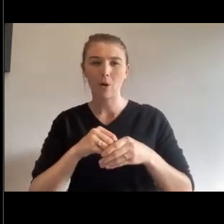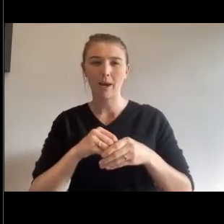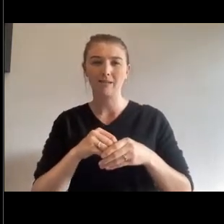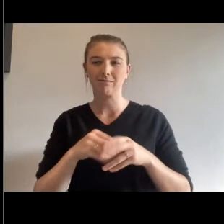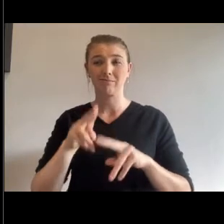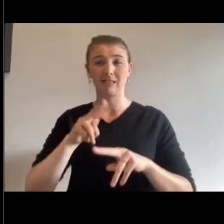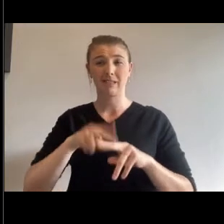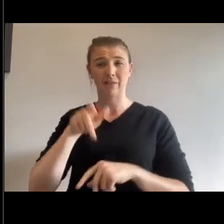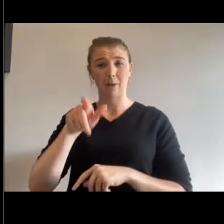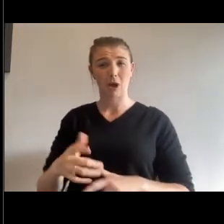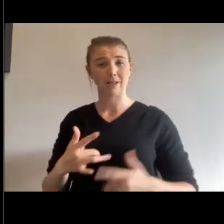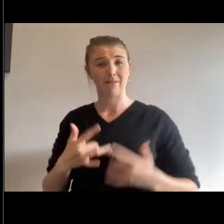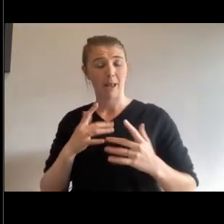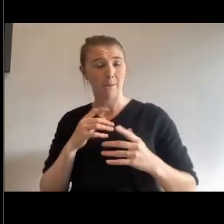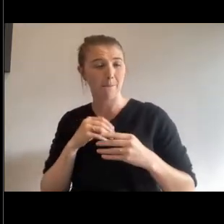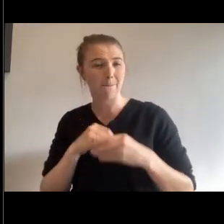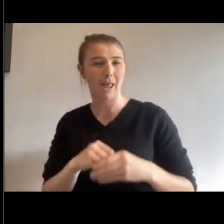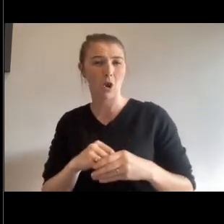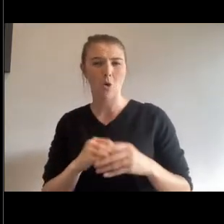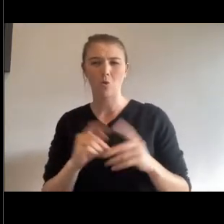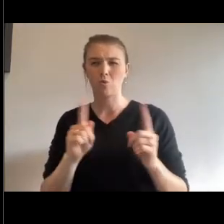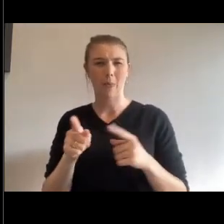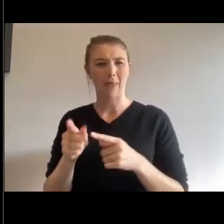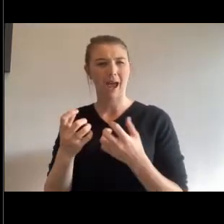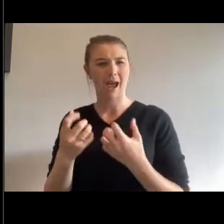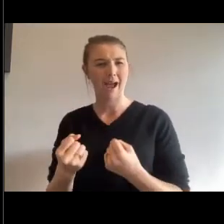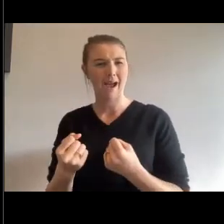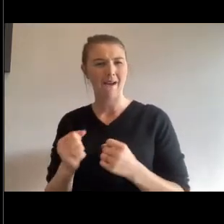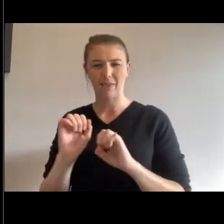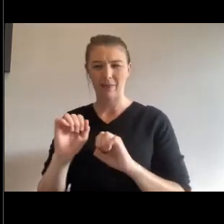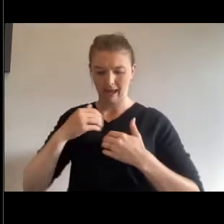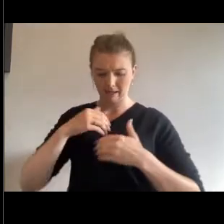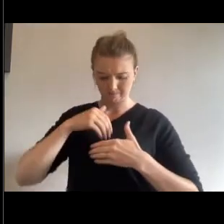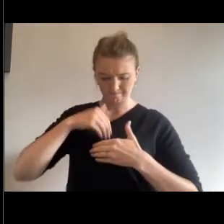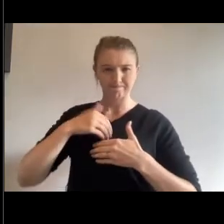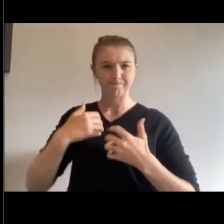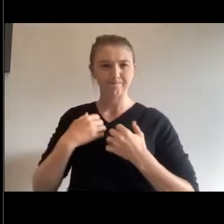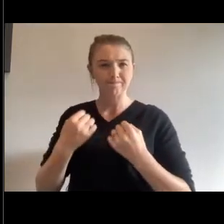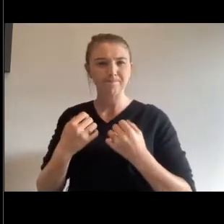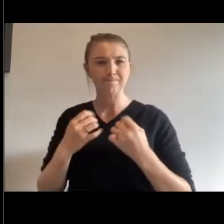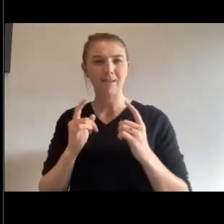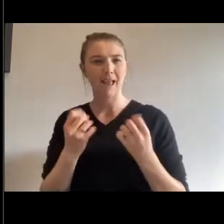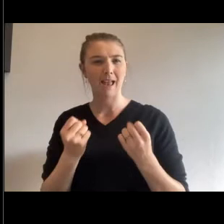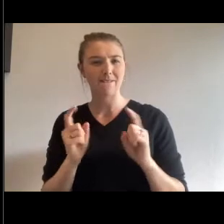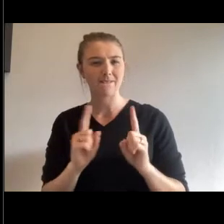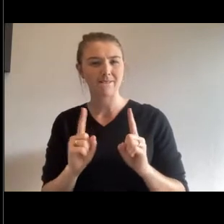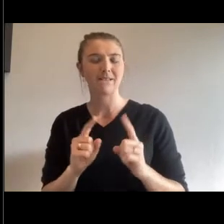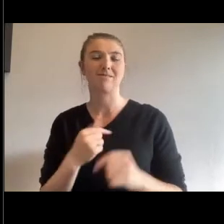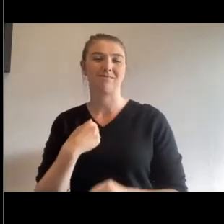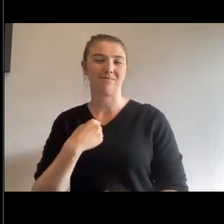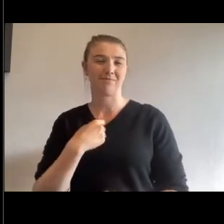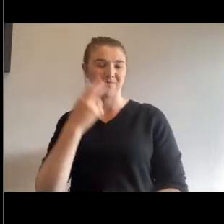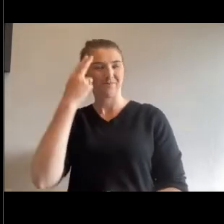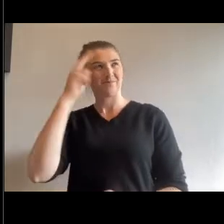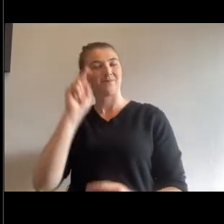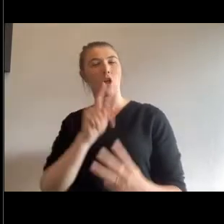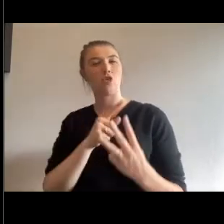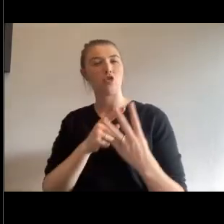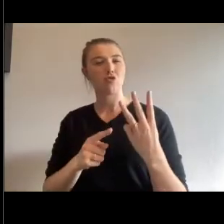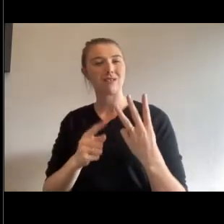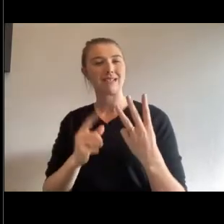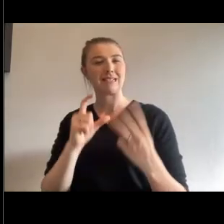actually have in terms of their makeup? And I call it the 3 C's. They certainly